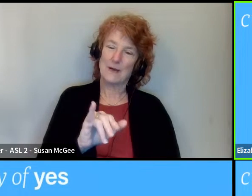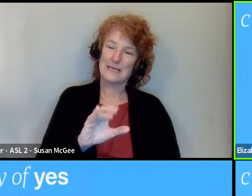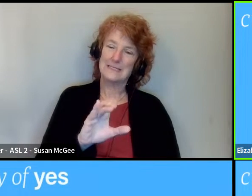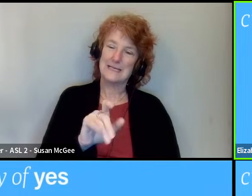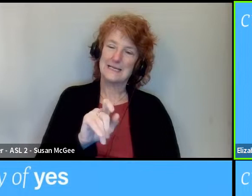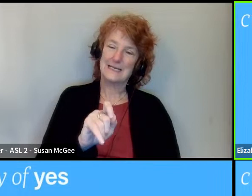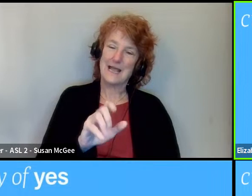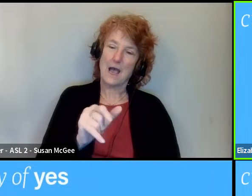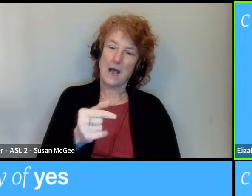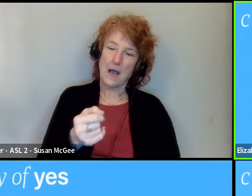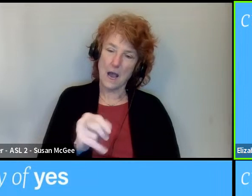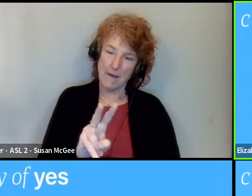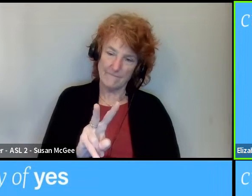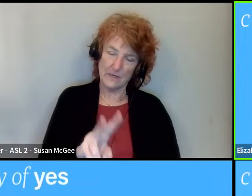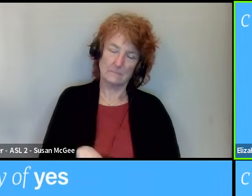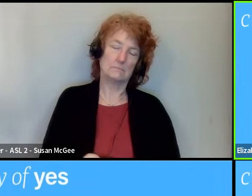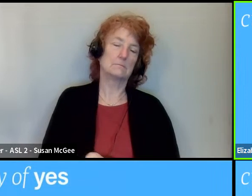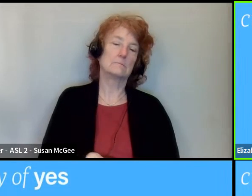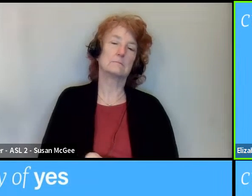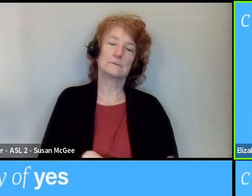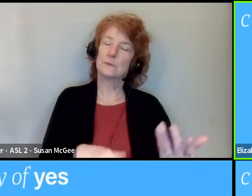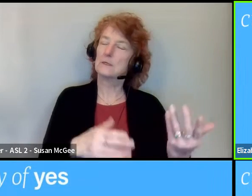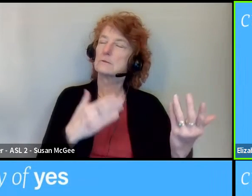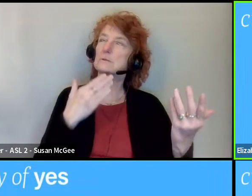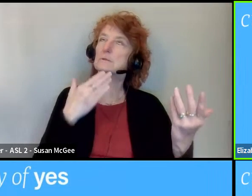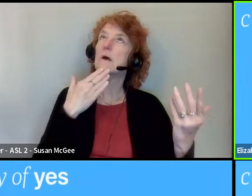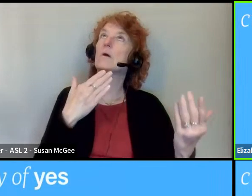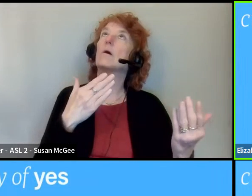nyc.gov/cityofyes. We are so grateful for this robust